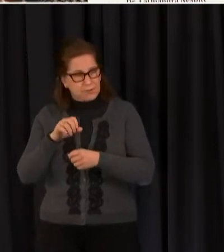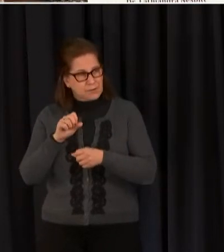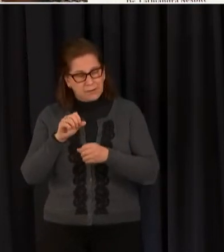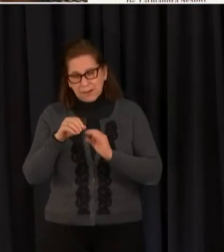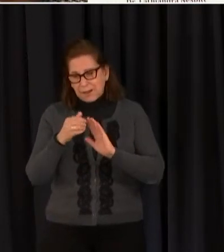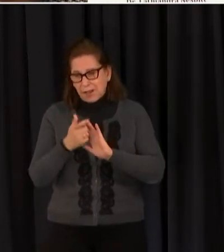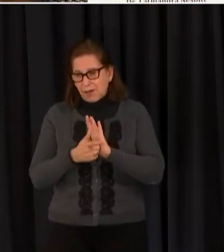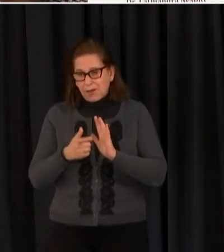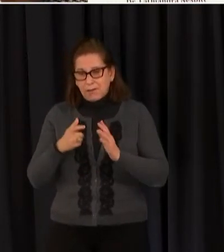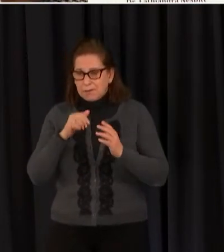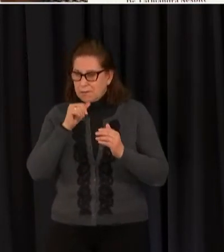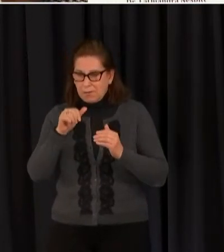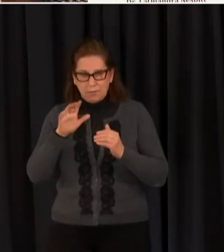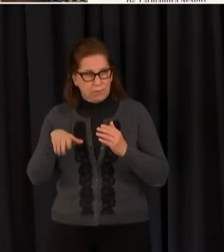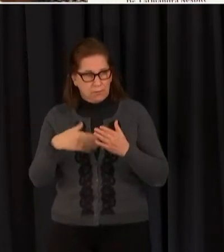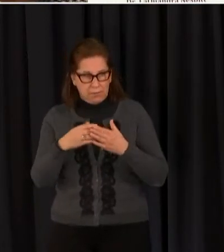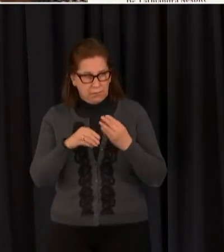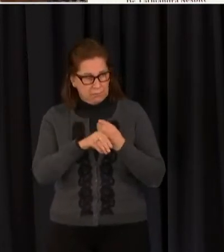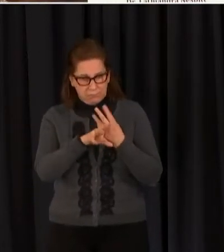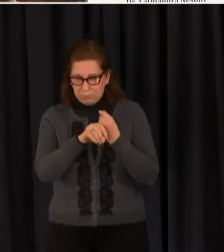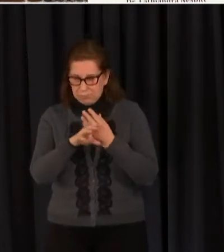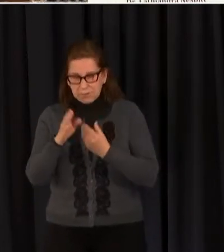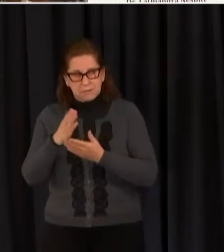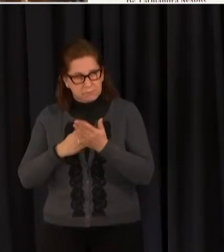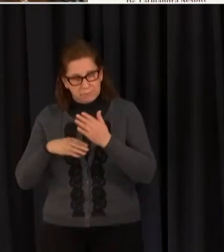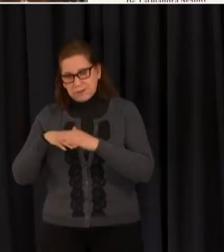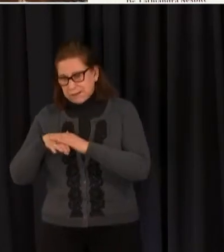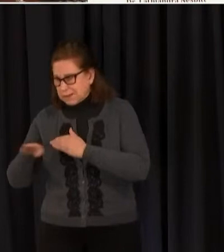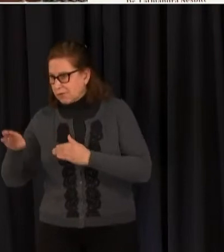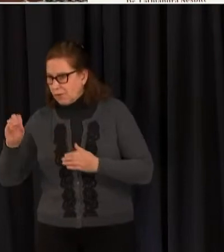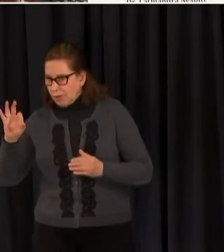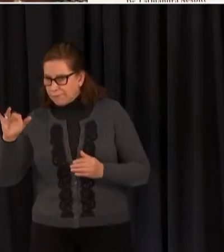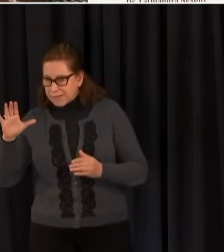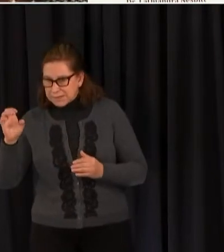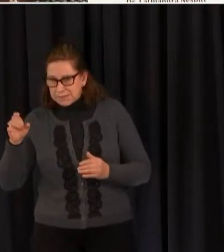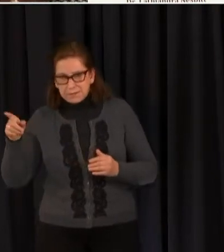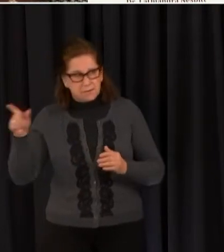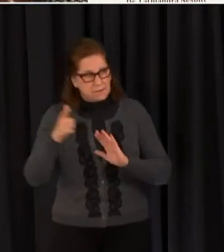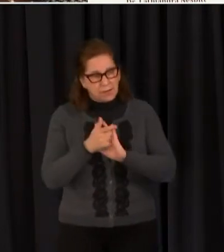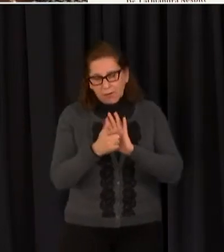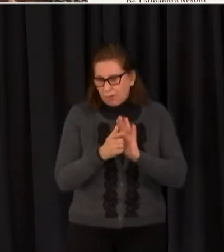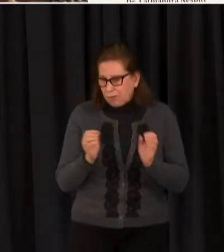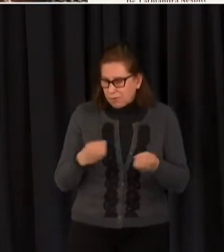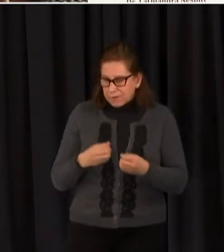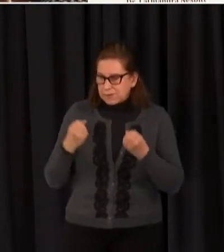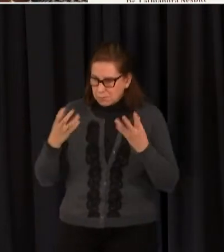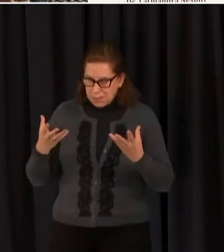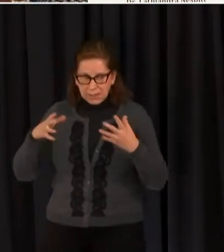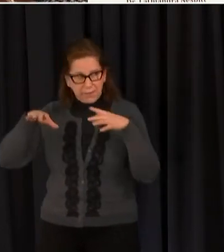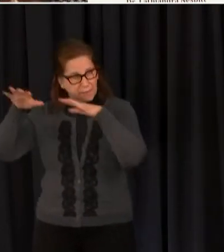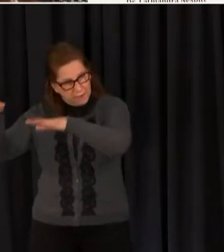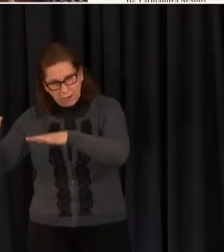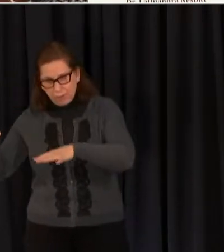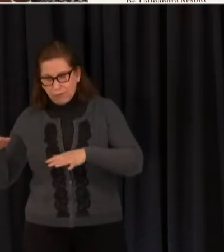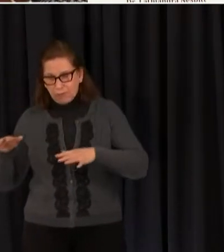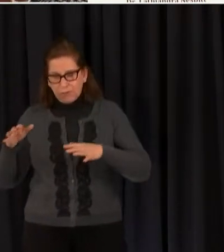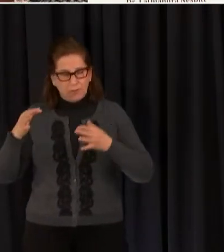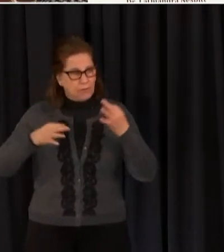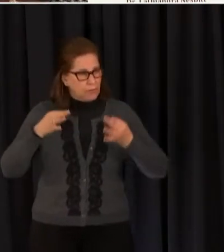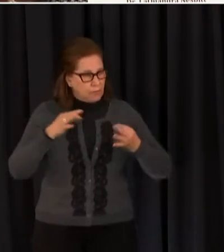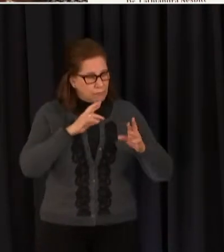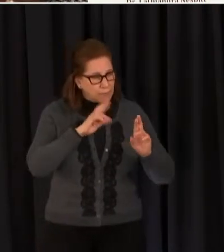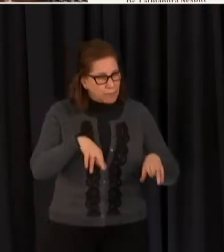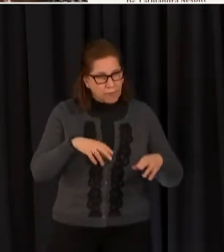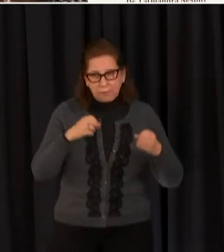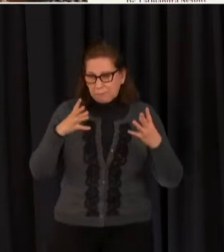we would not expect that they would go into the system and register. Those individuals, the lawyers, attorneys, paralegals, court